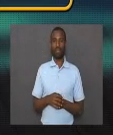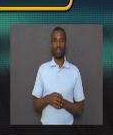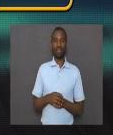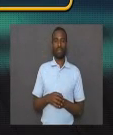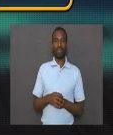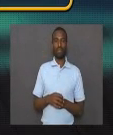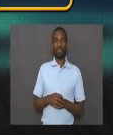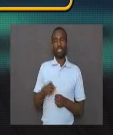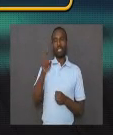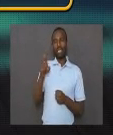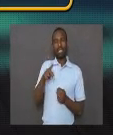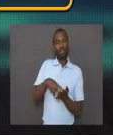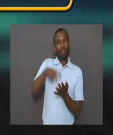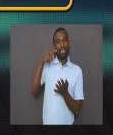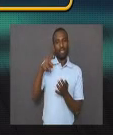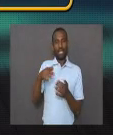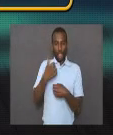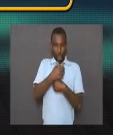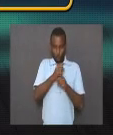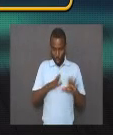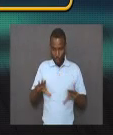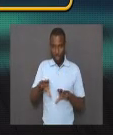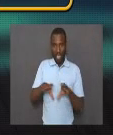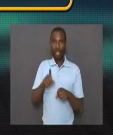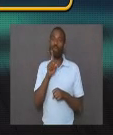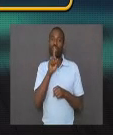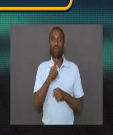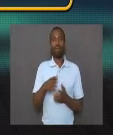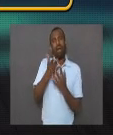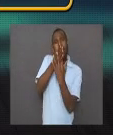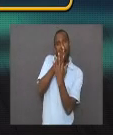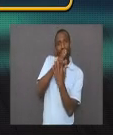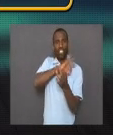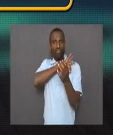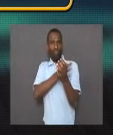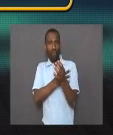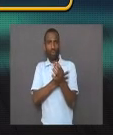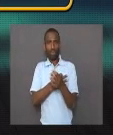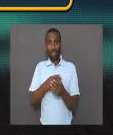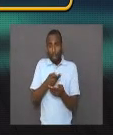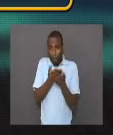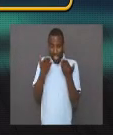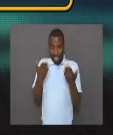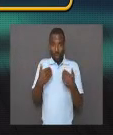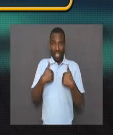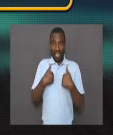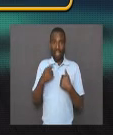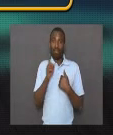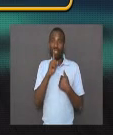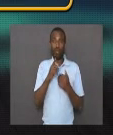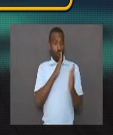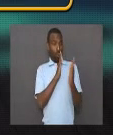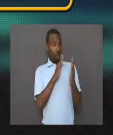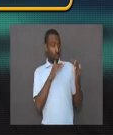From this, we can conclude that the average force on the particle by the